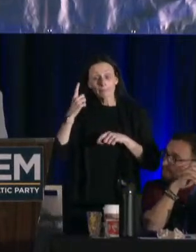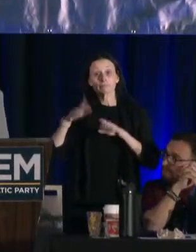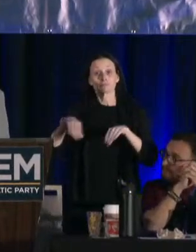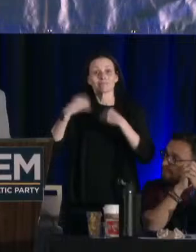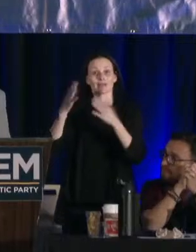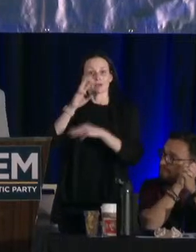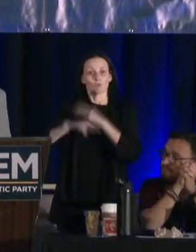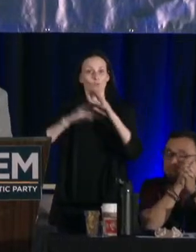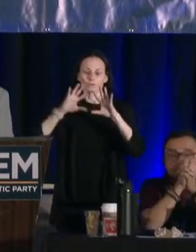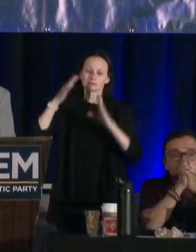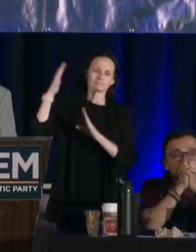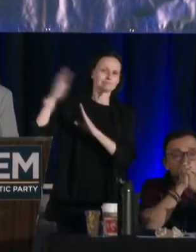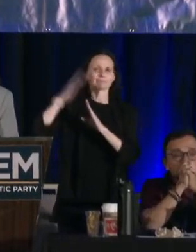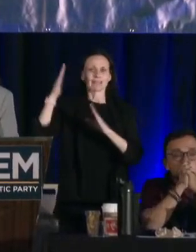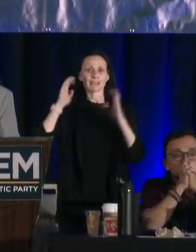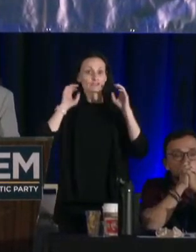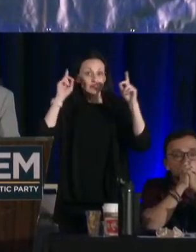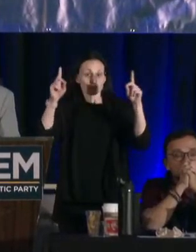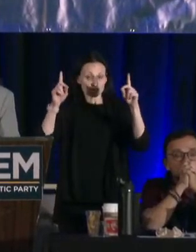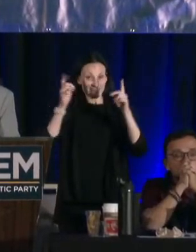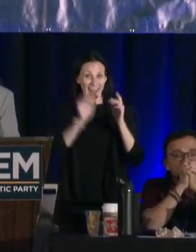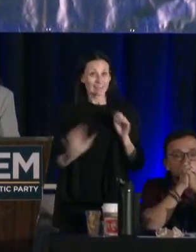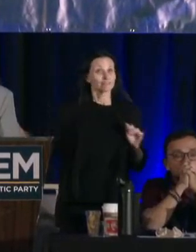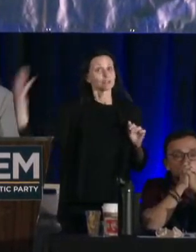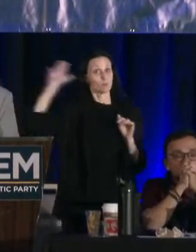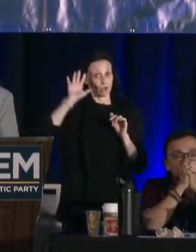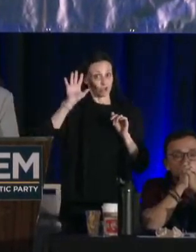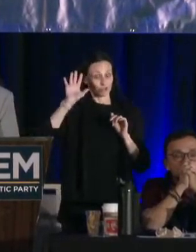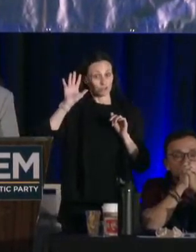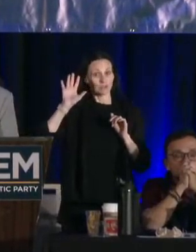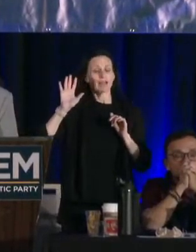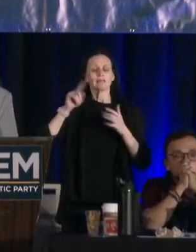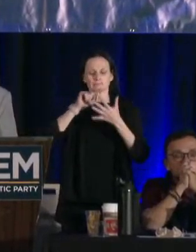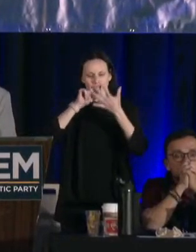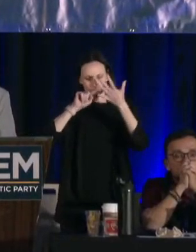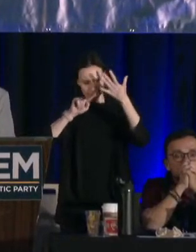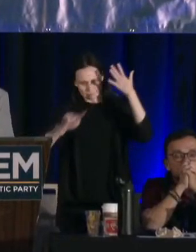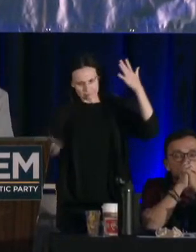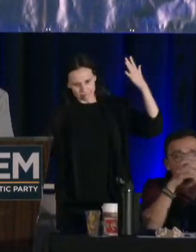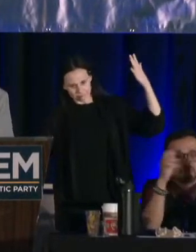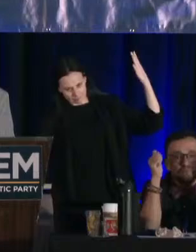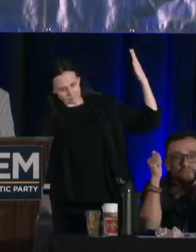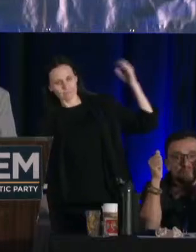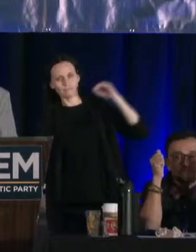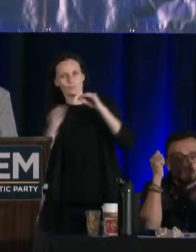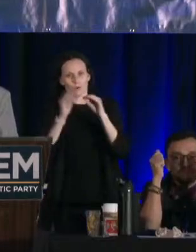providing a world-class education everywhere, and much, much more.